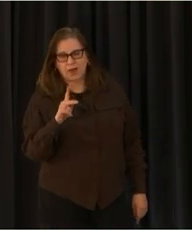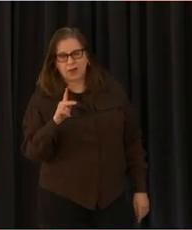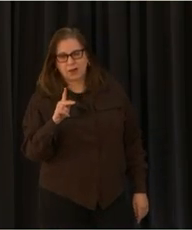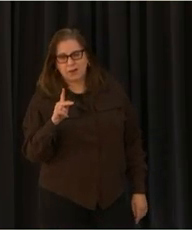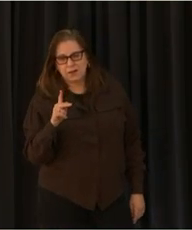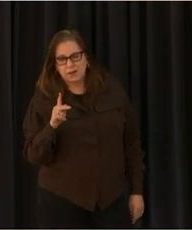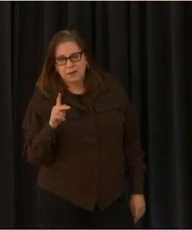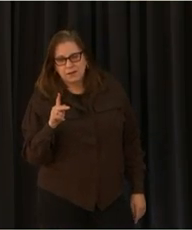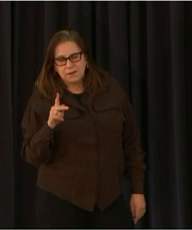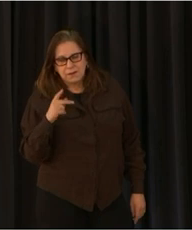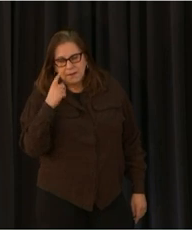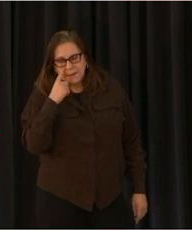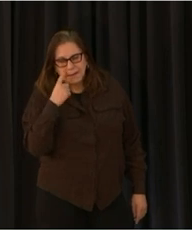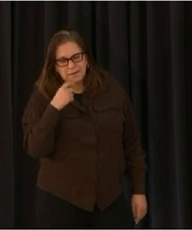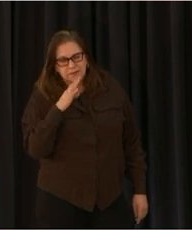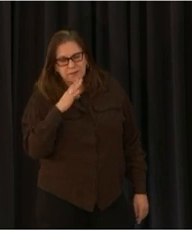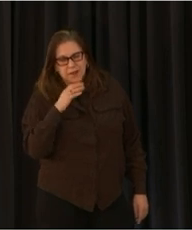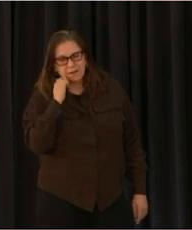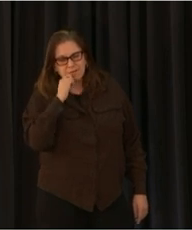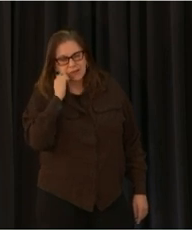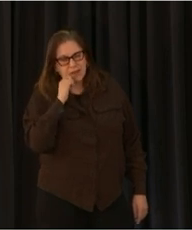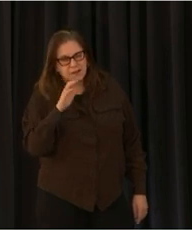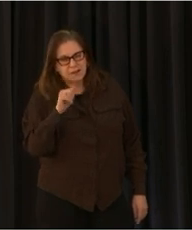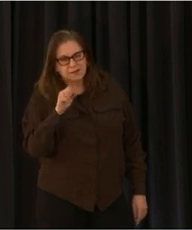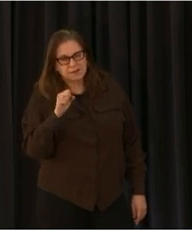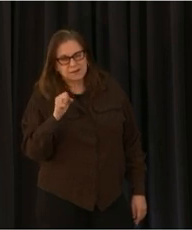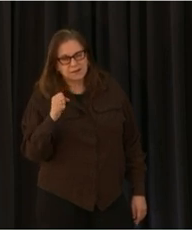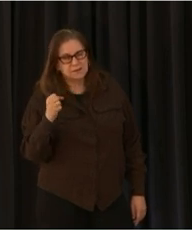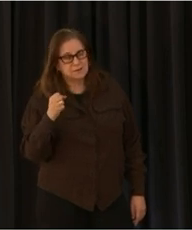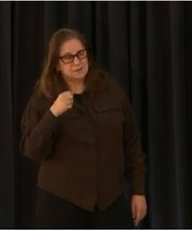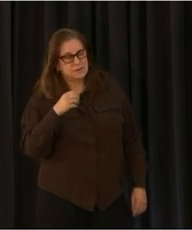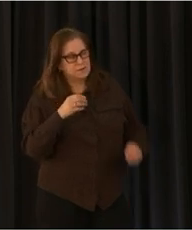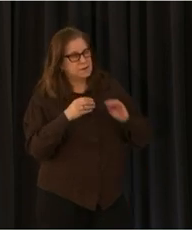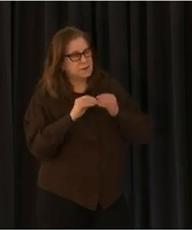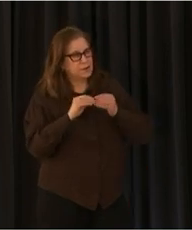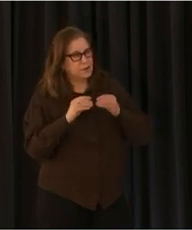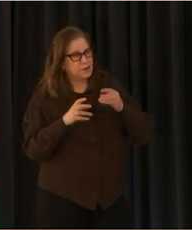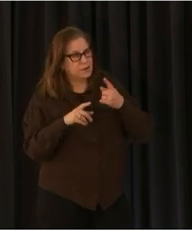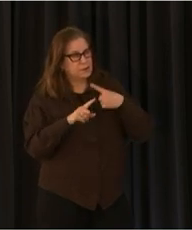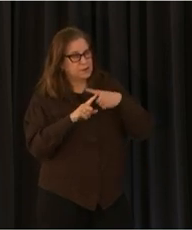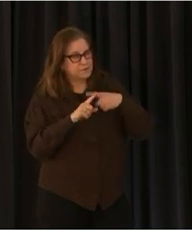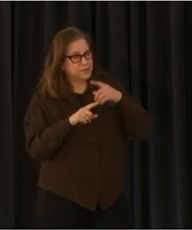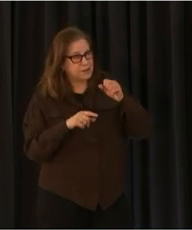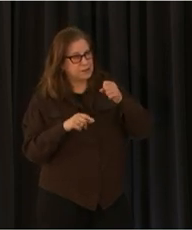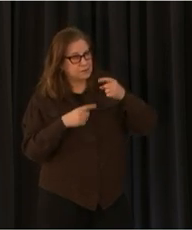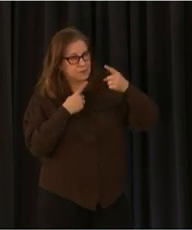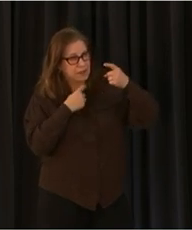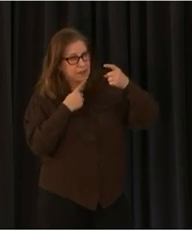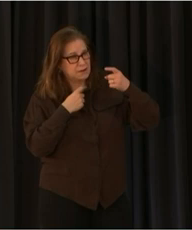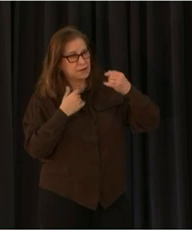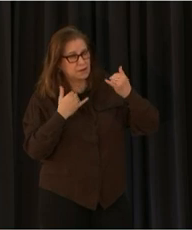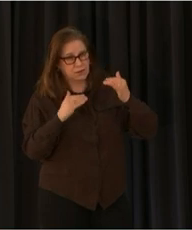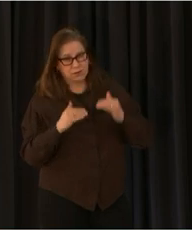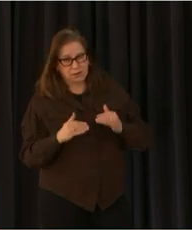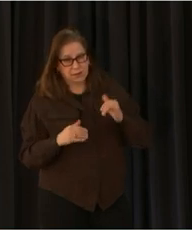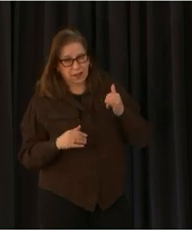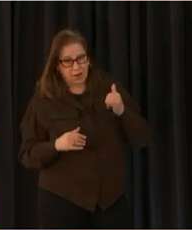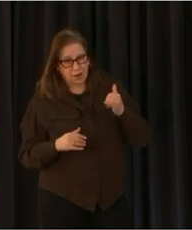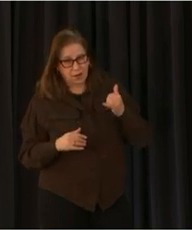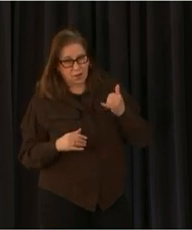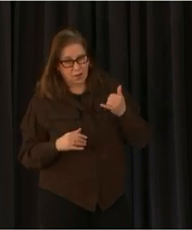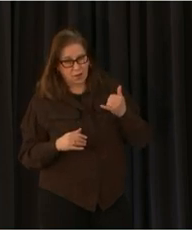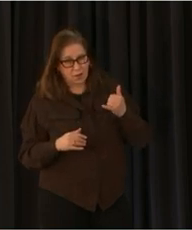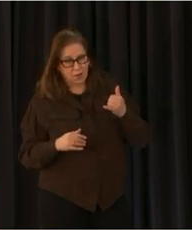that the daily case rate was in the yellow? It was not in red. And my follow-up to it is, at the same time you're